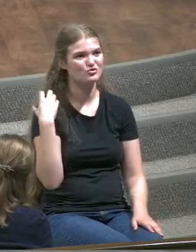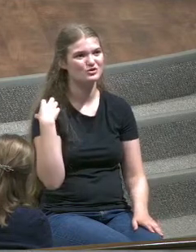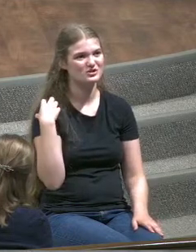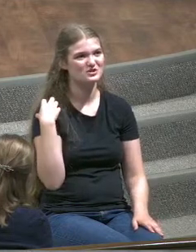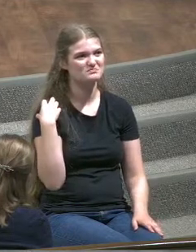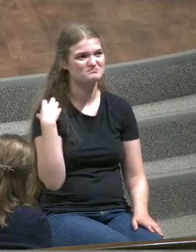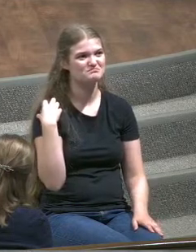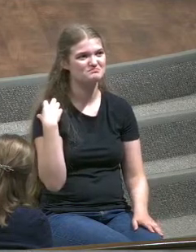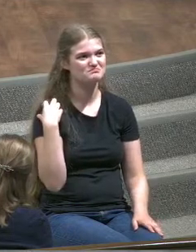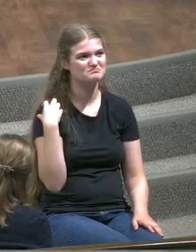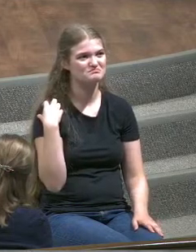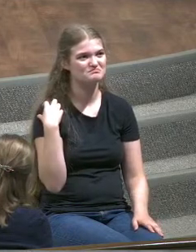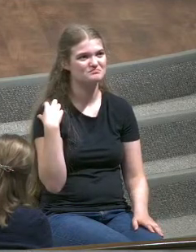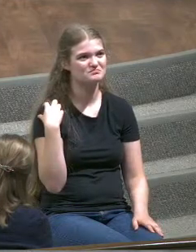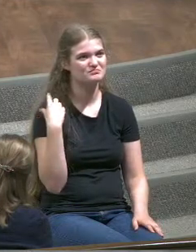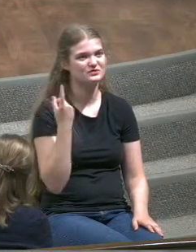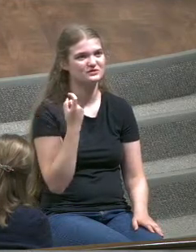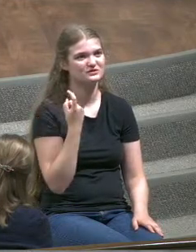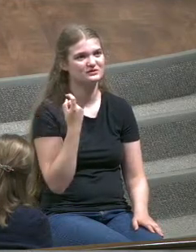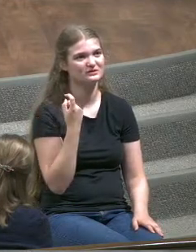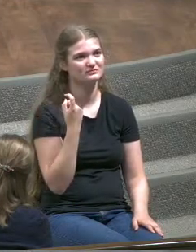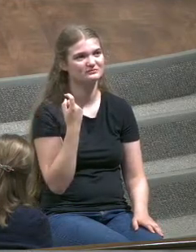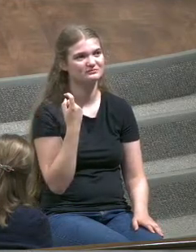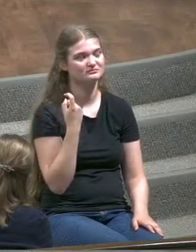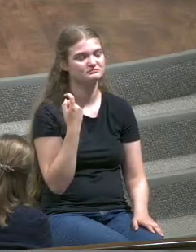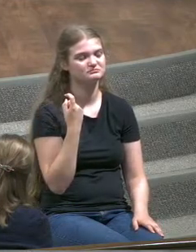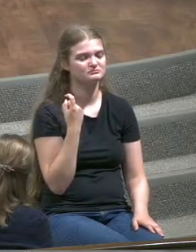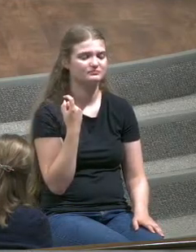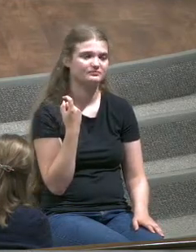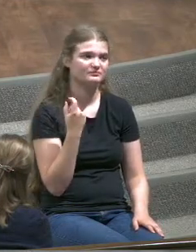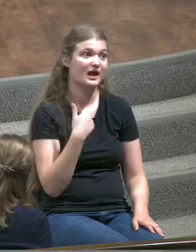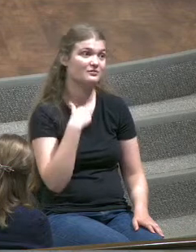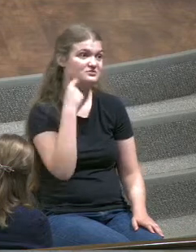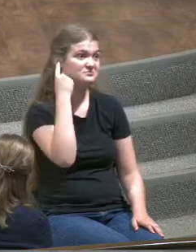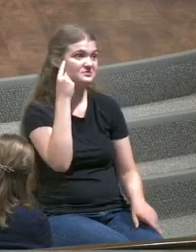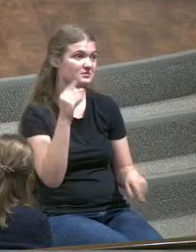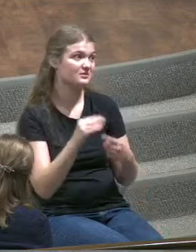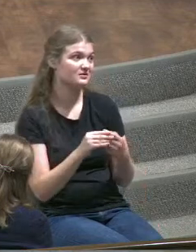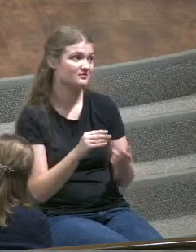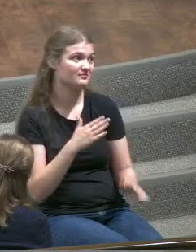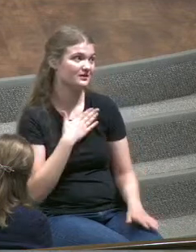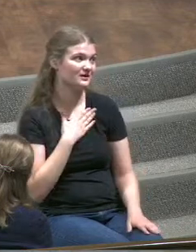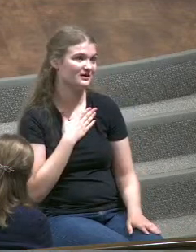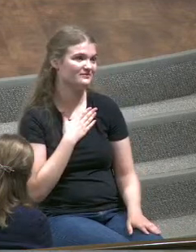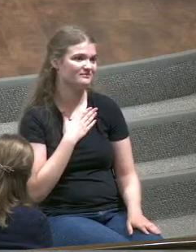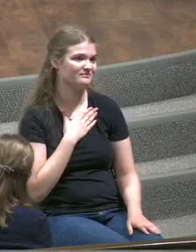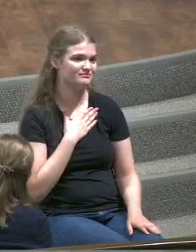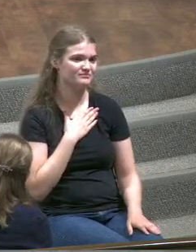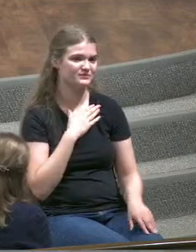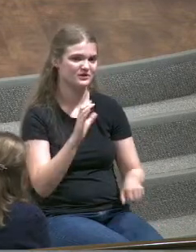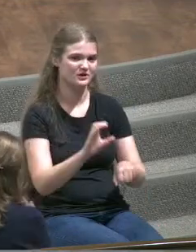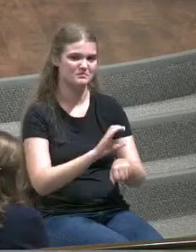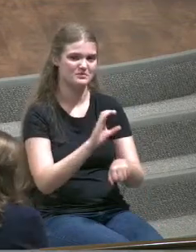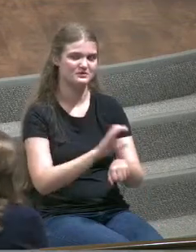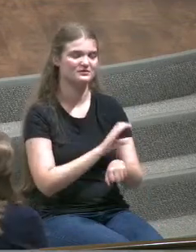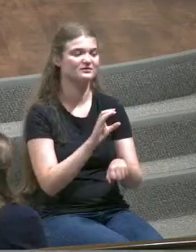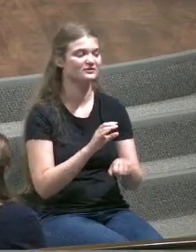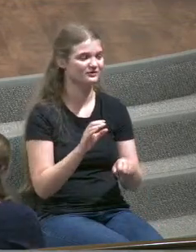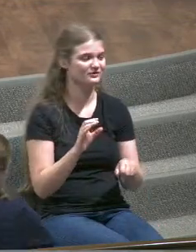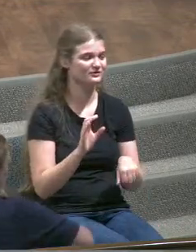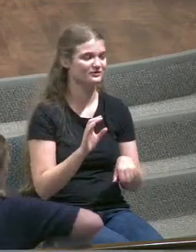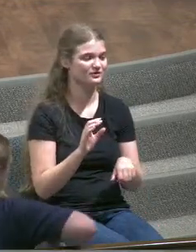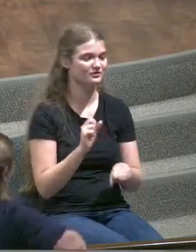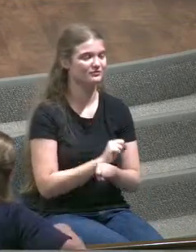earlier today. And I was thinking about my corporate career, which I left last year, and